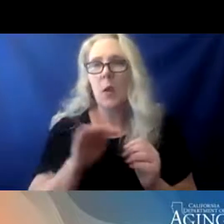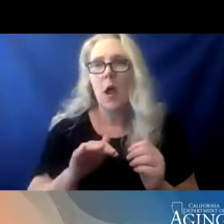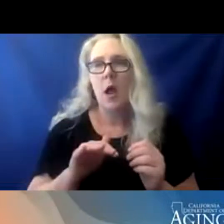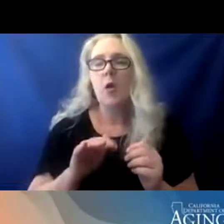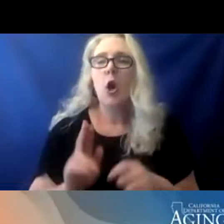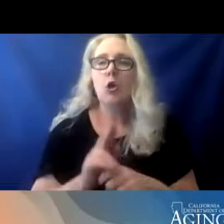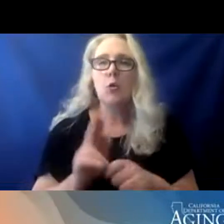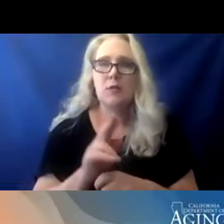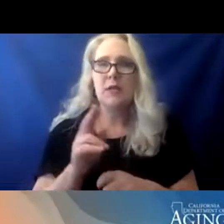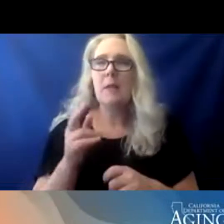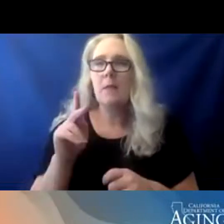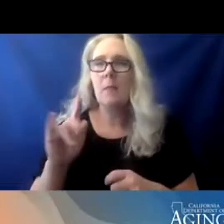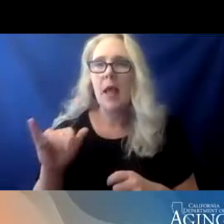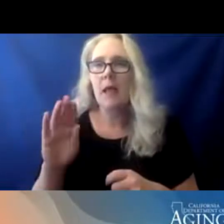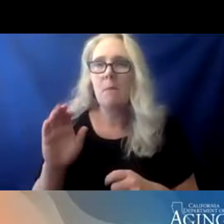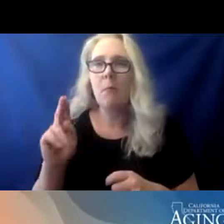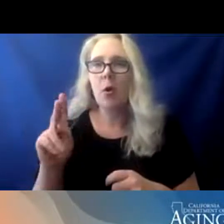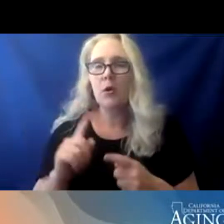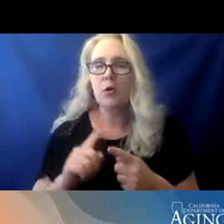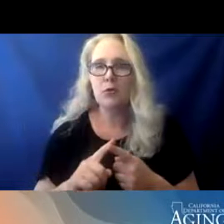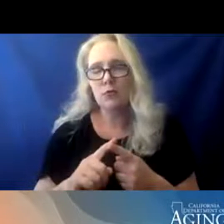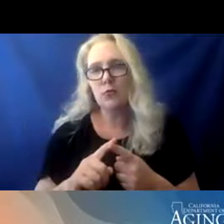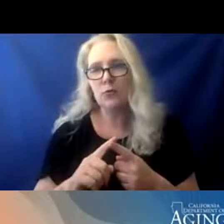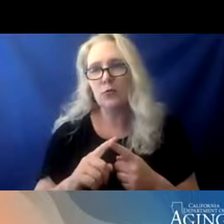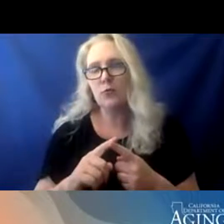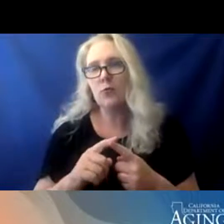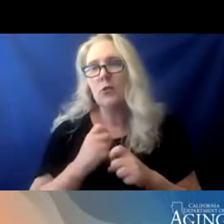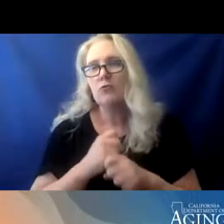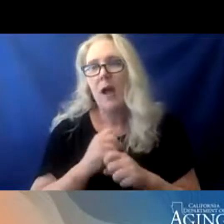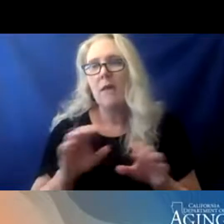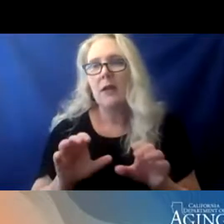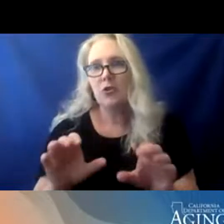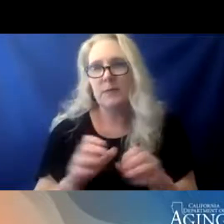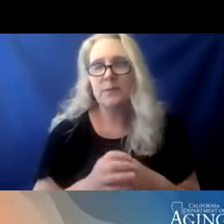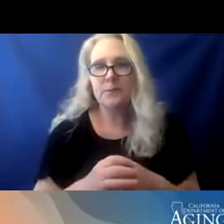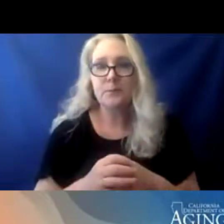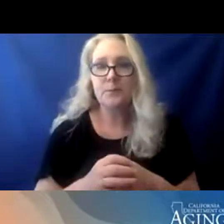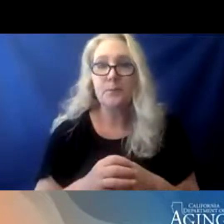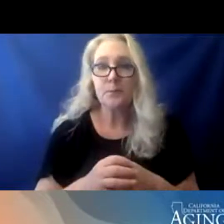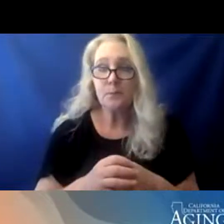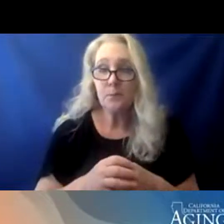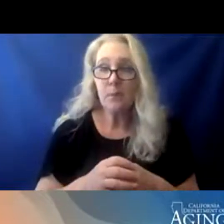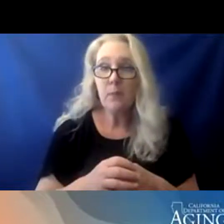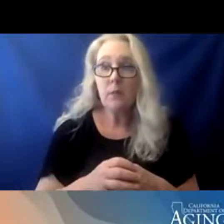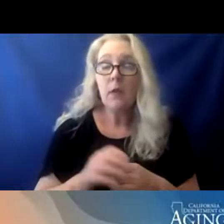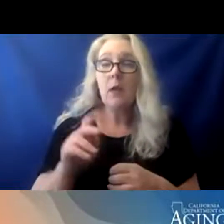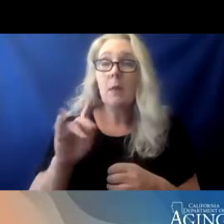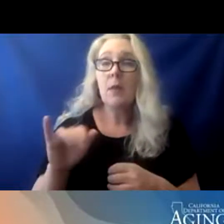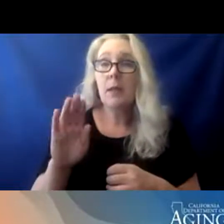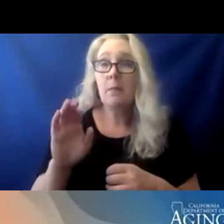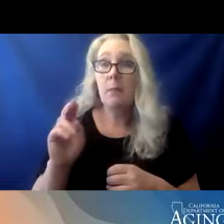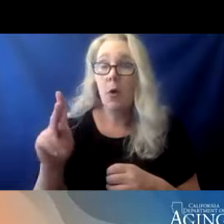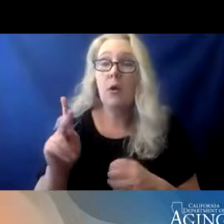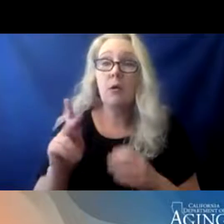action locally. So users can navigate the playbook on our website, and it's also available for download. And it features